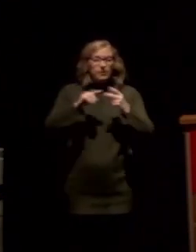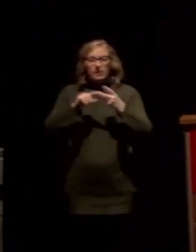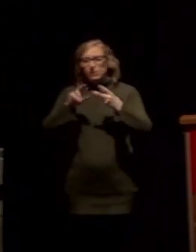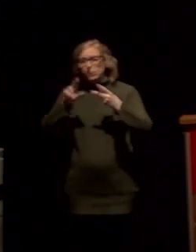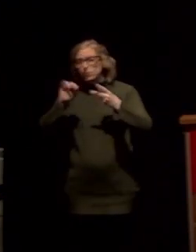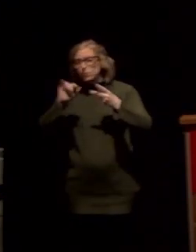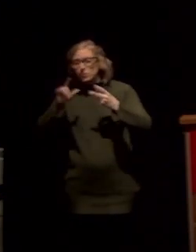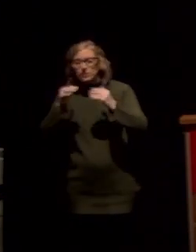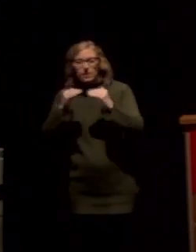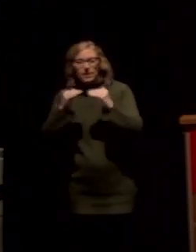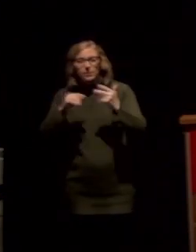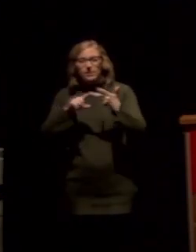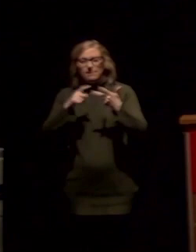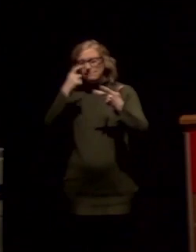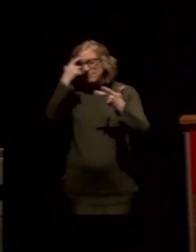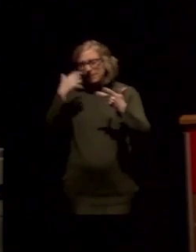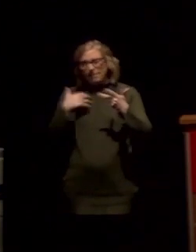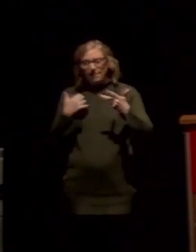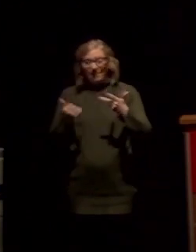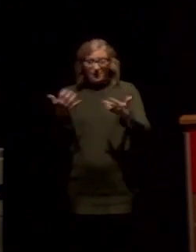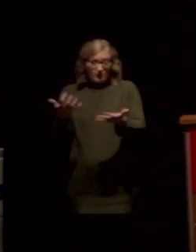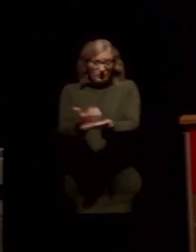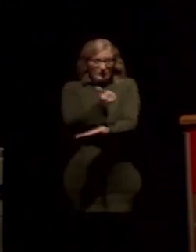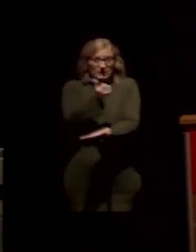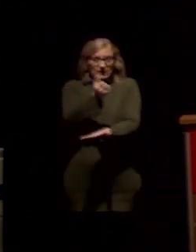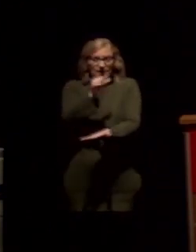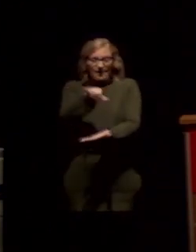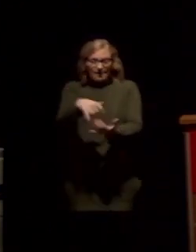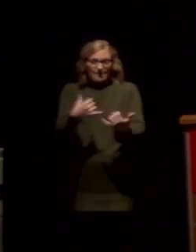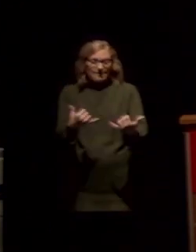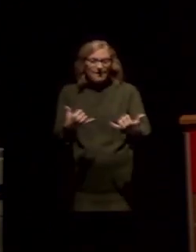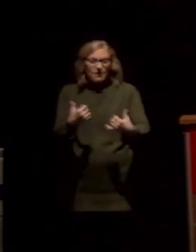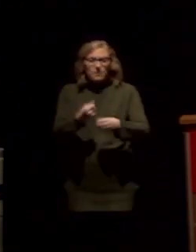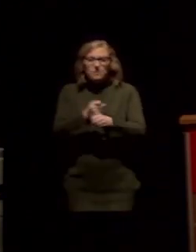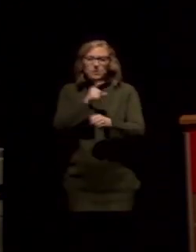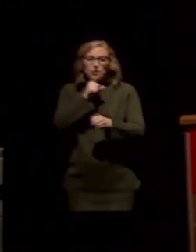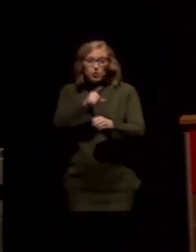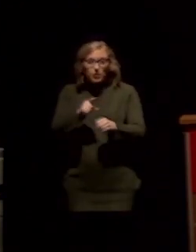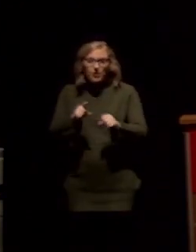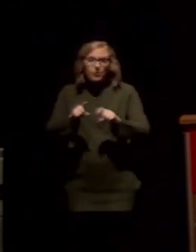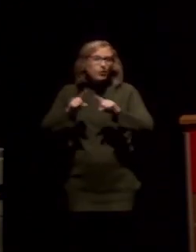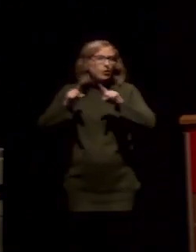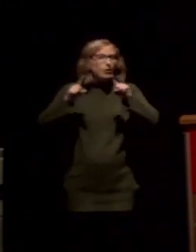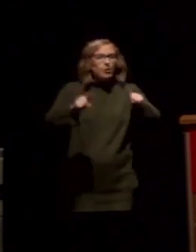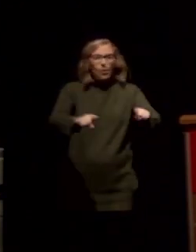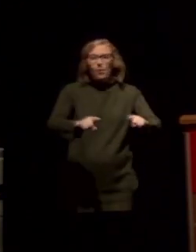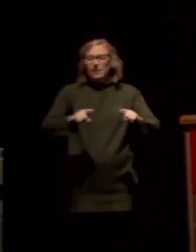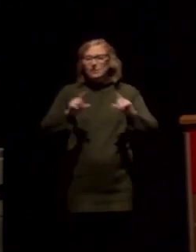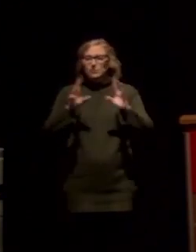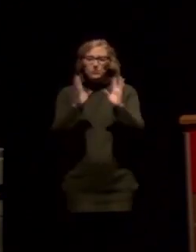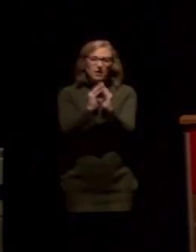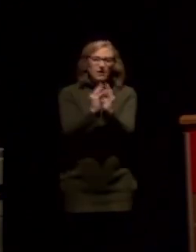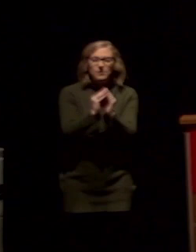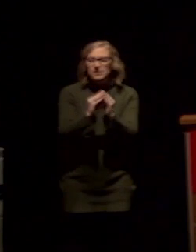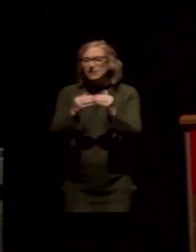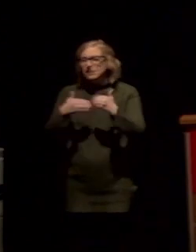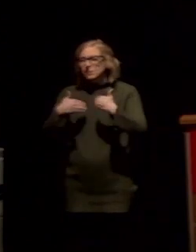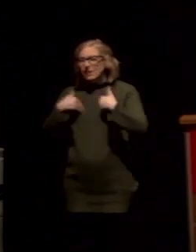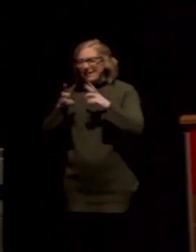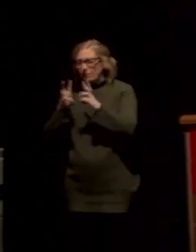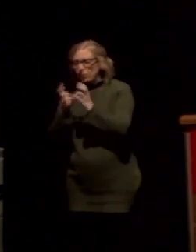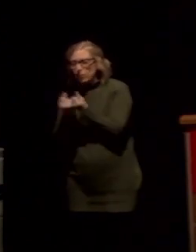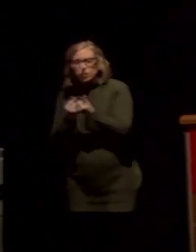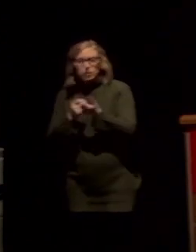and talking about mental health. So let's take that and make sure that we have sessions at conferences, that we have conferences dedicated, we